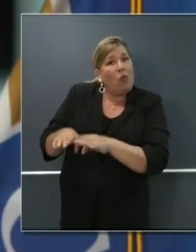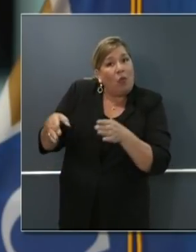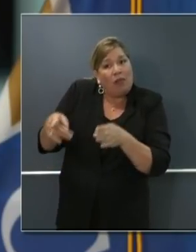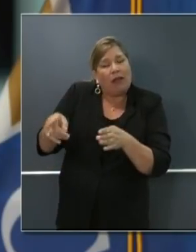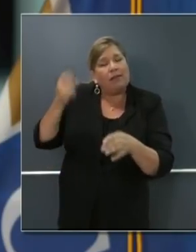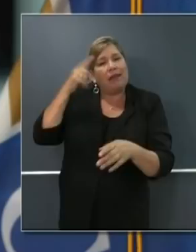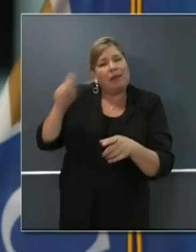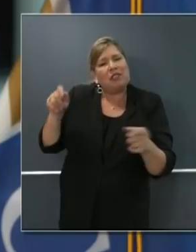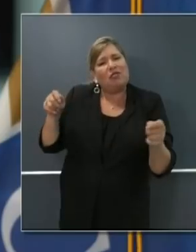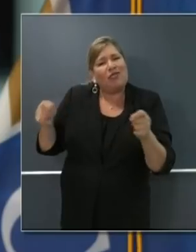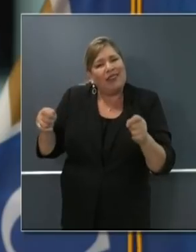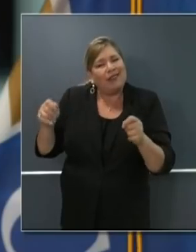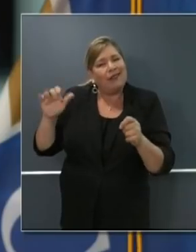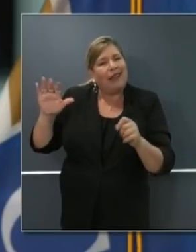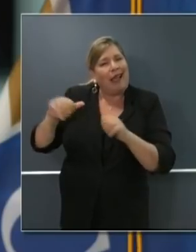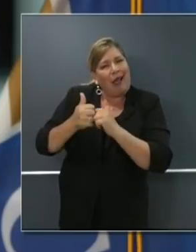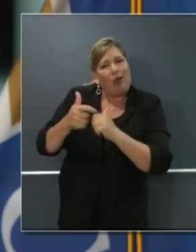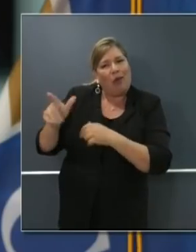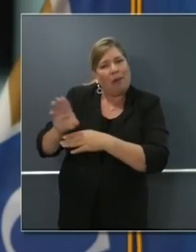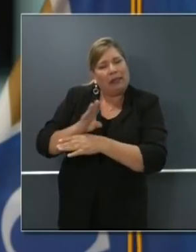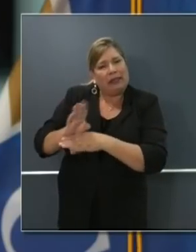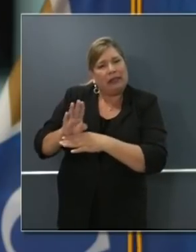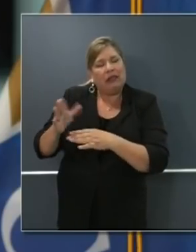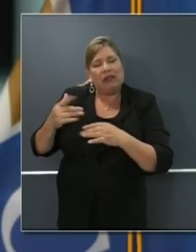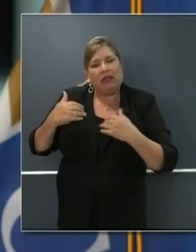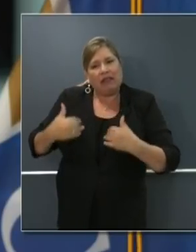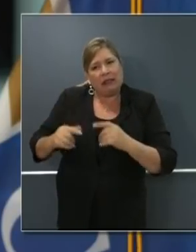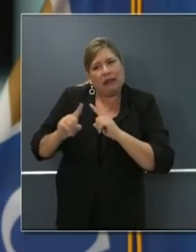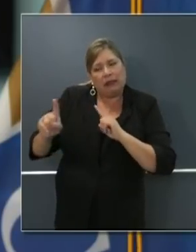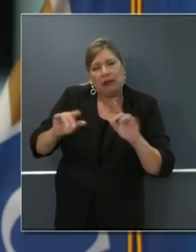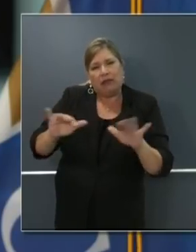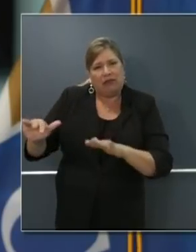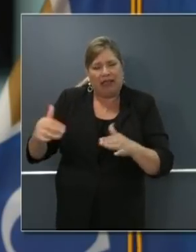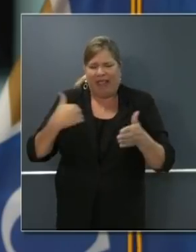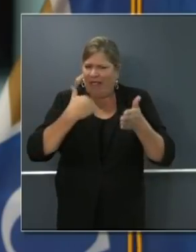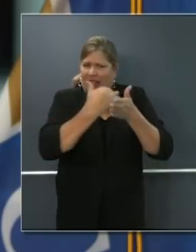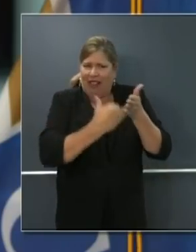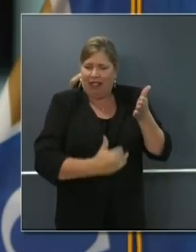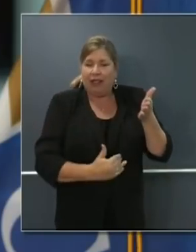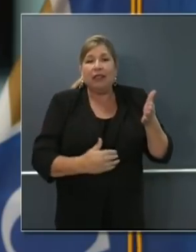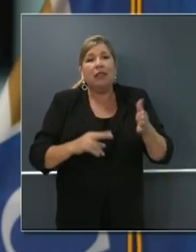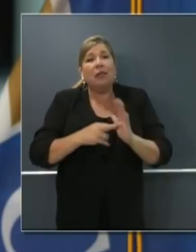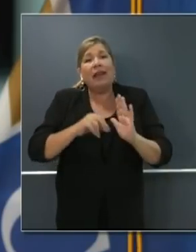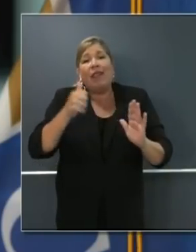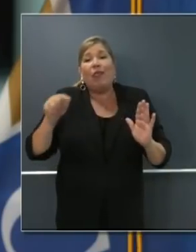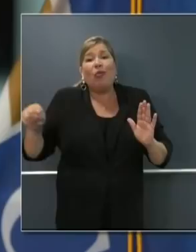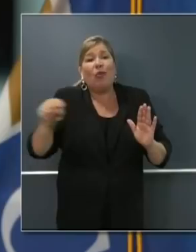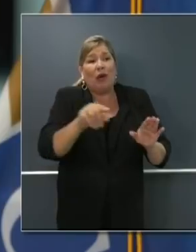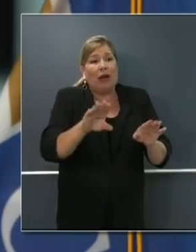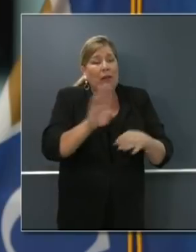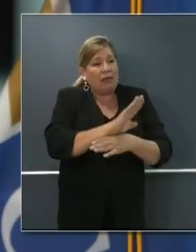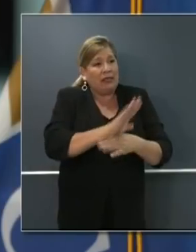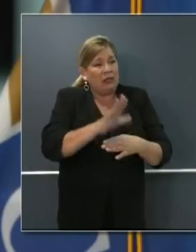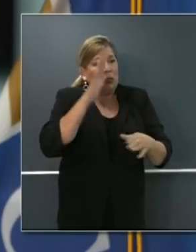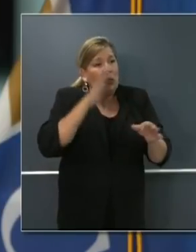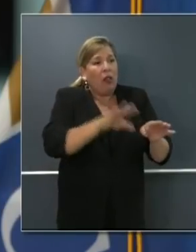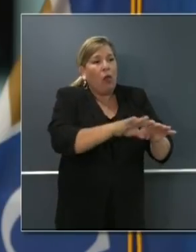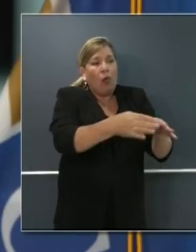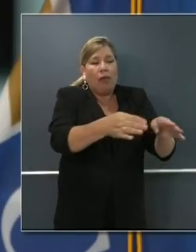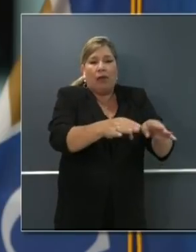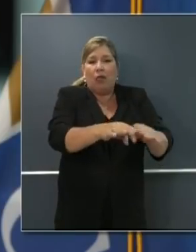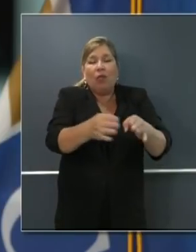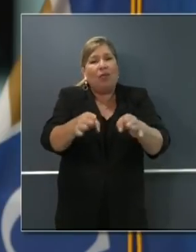business. Others can begin to do the same. And so every few days, we'll keep making, we hope,